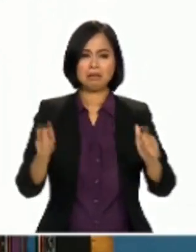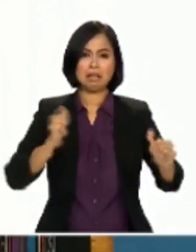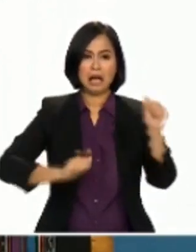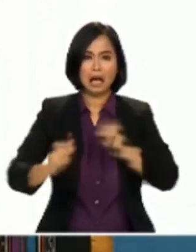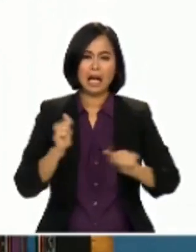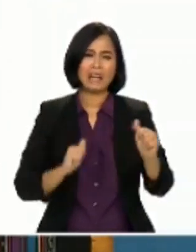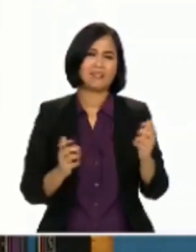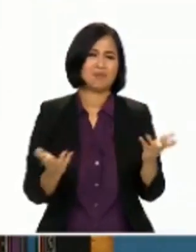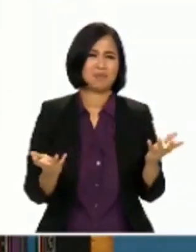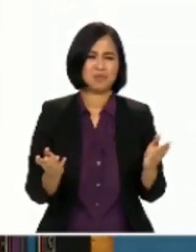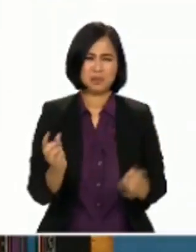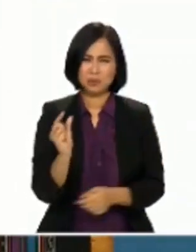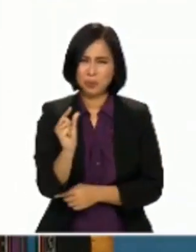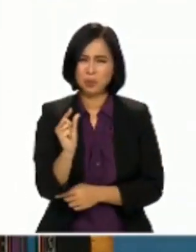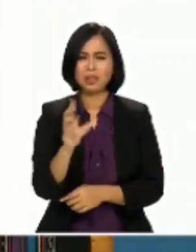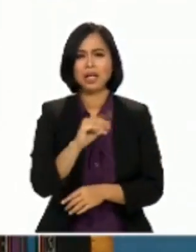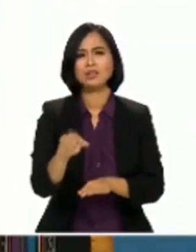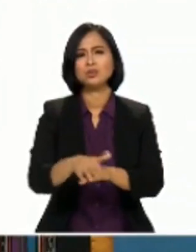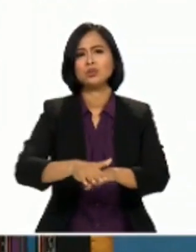and too slow.